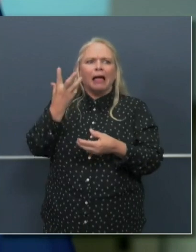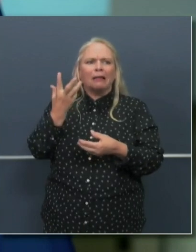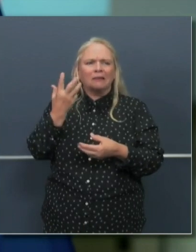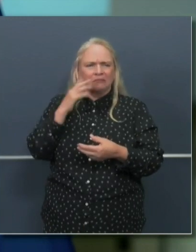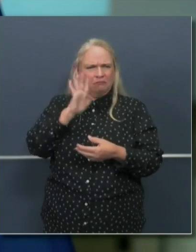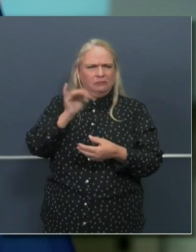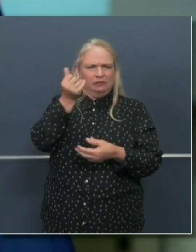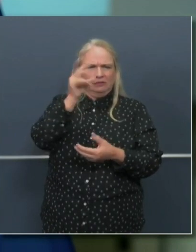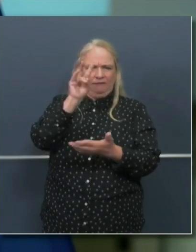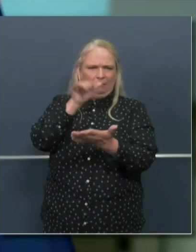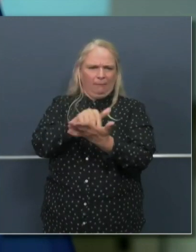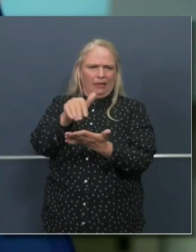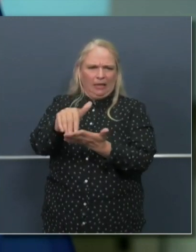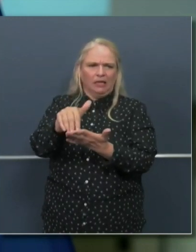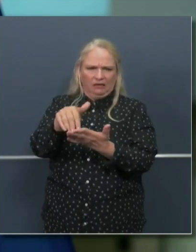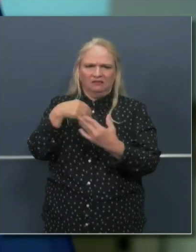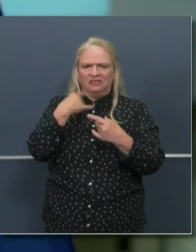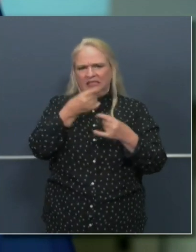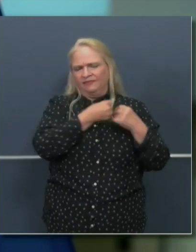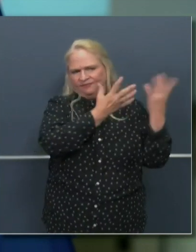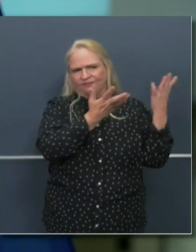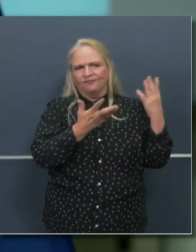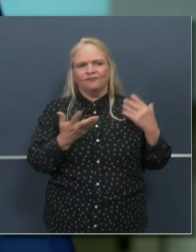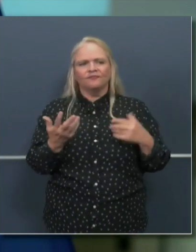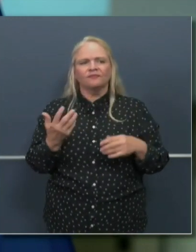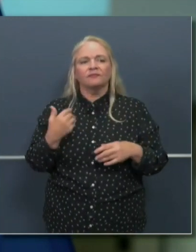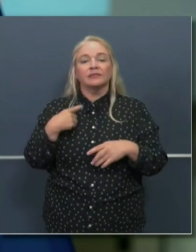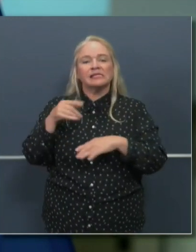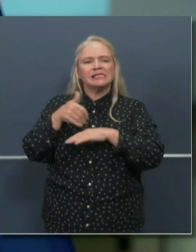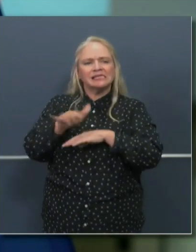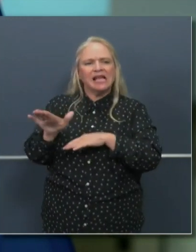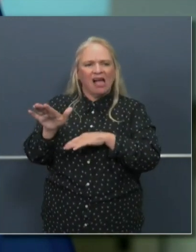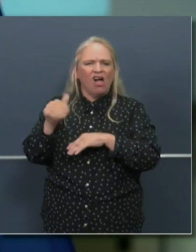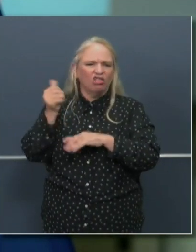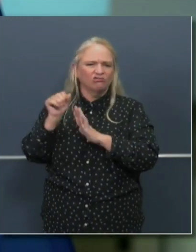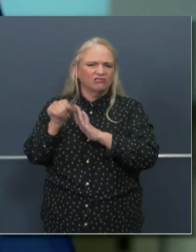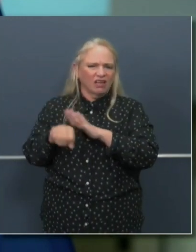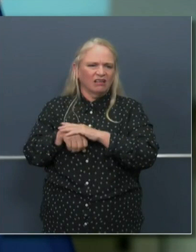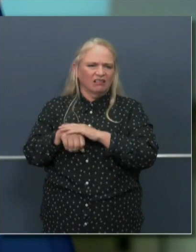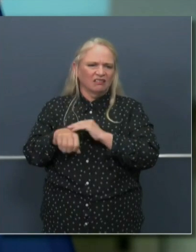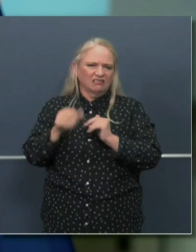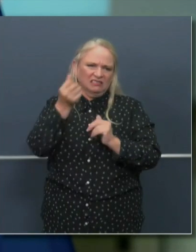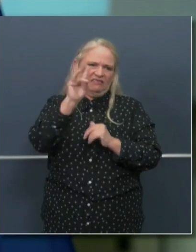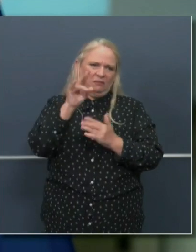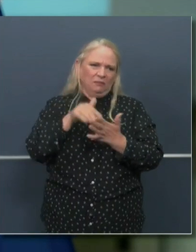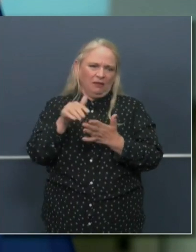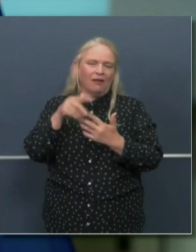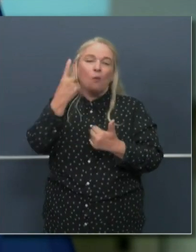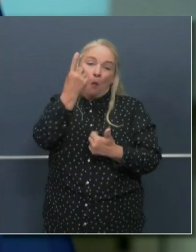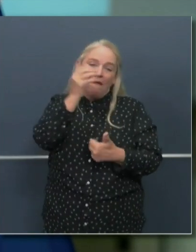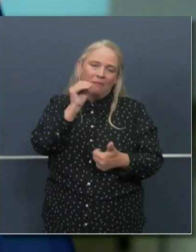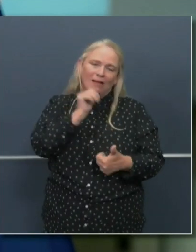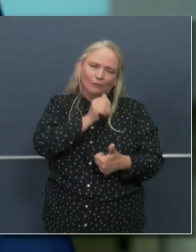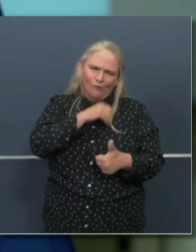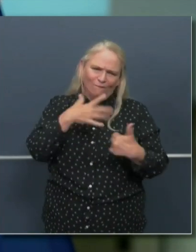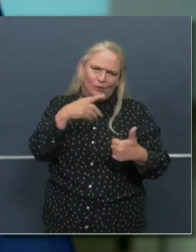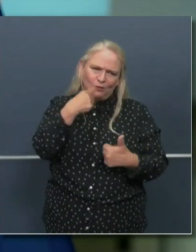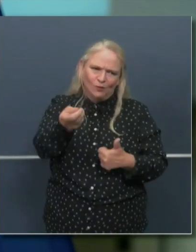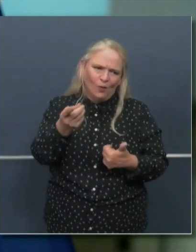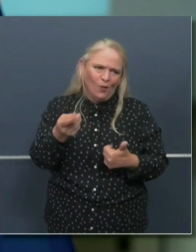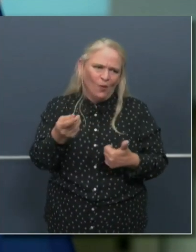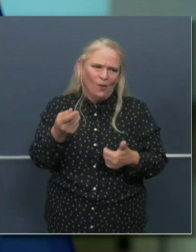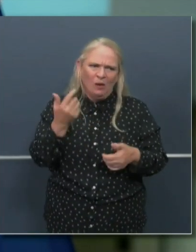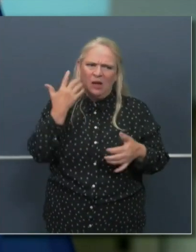state where we had sent, and I think everybody would understand why, and that's Arizona masks. We've also done it in Alaska, Oregon,